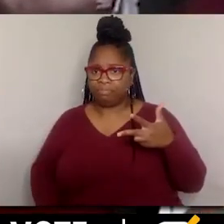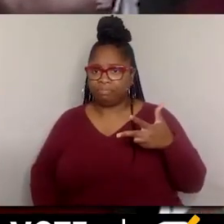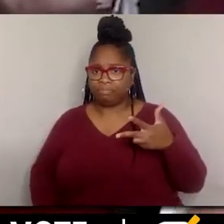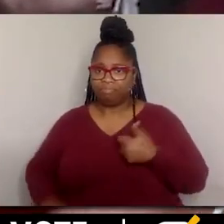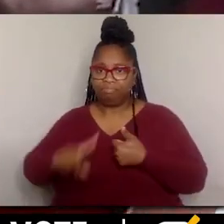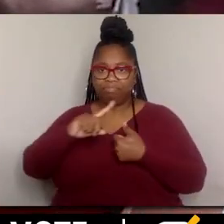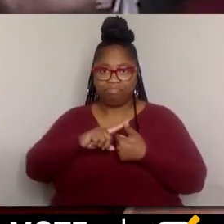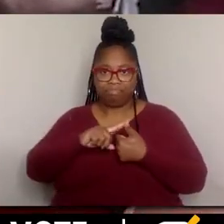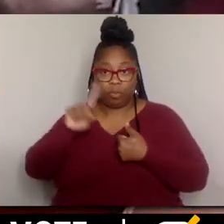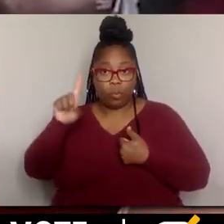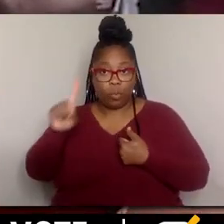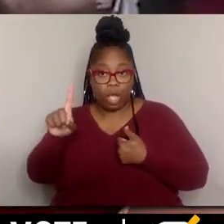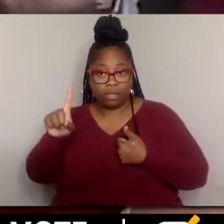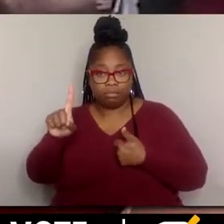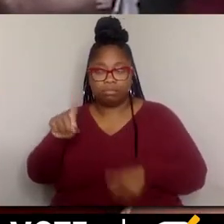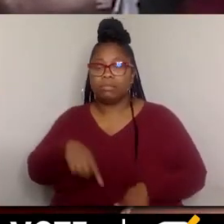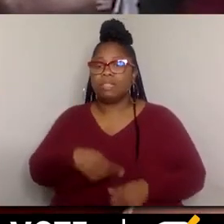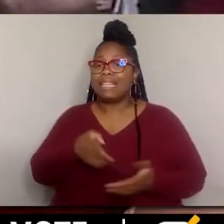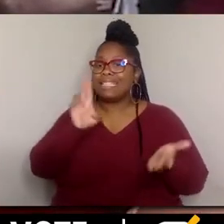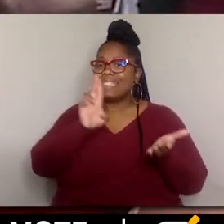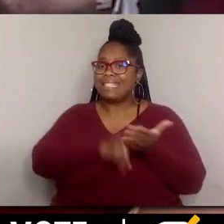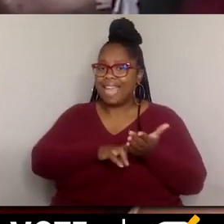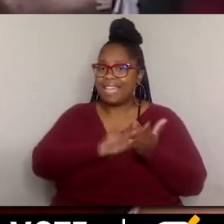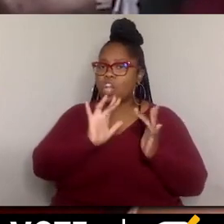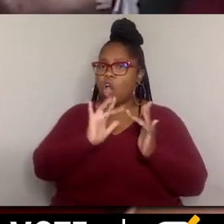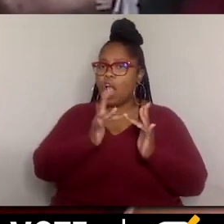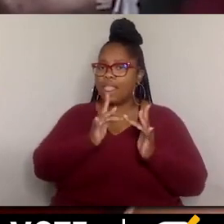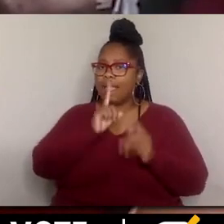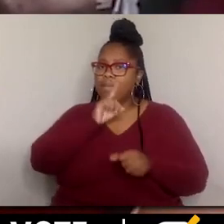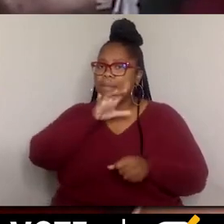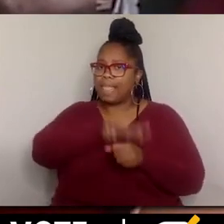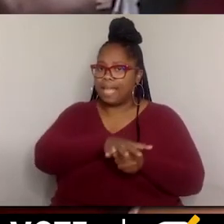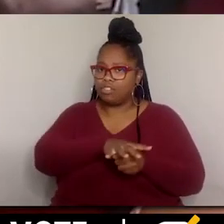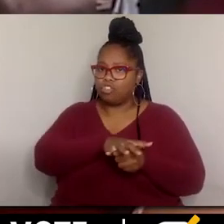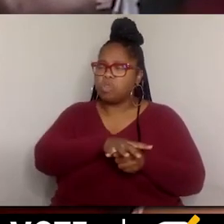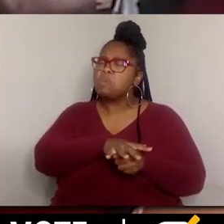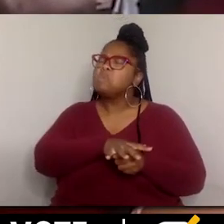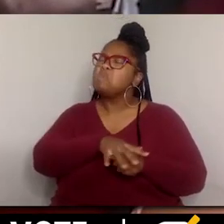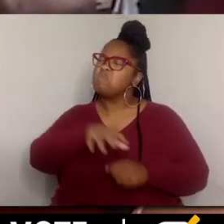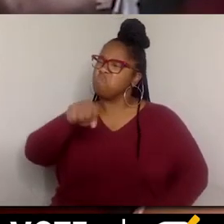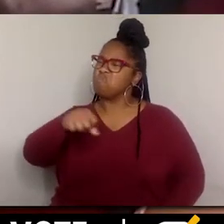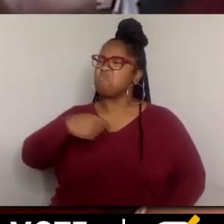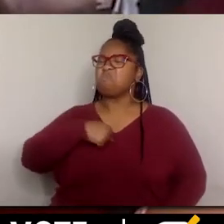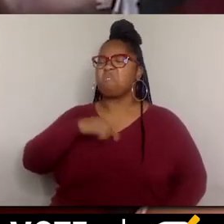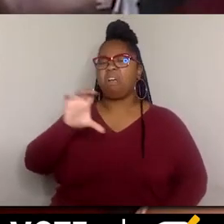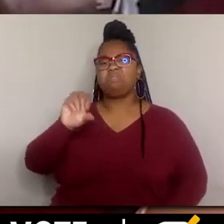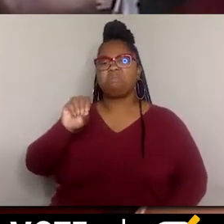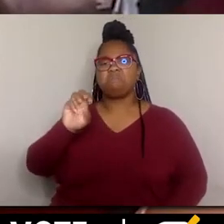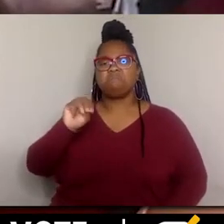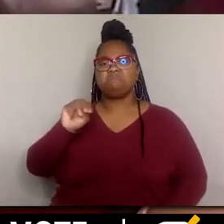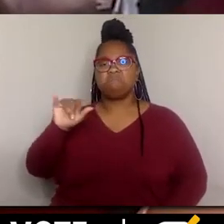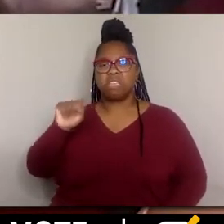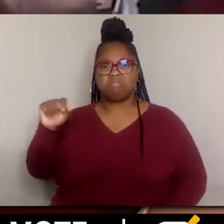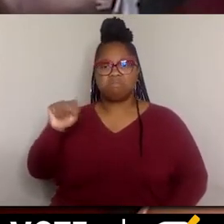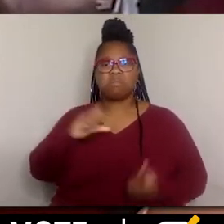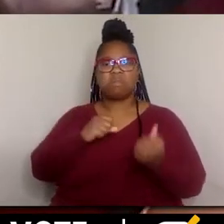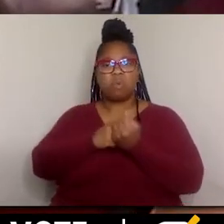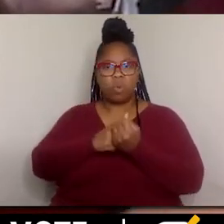One, signing the online pledge and commit to vote for Proposition